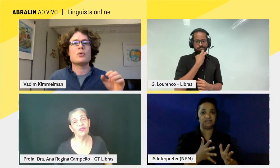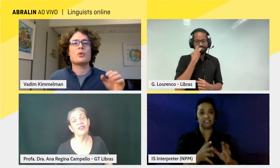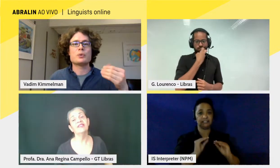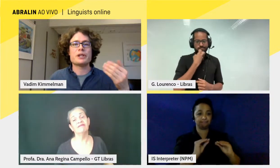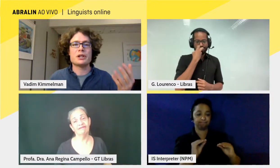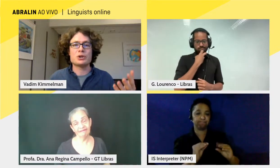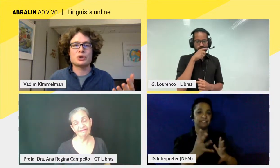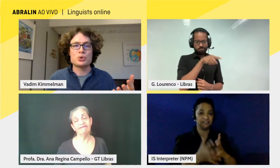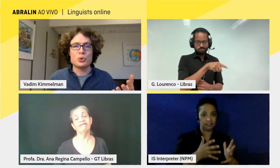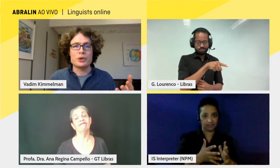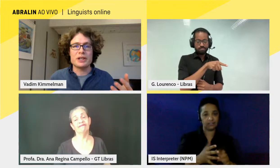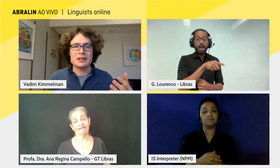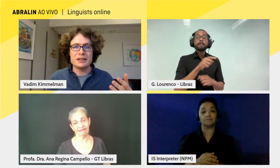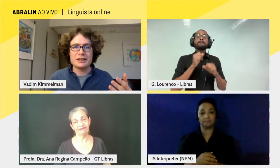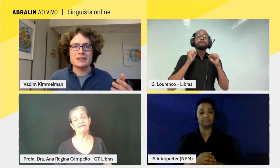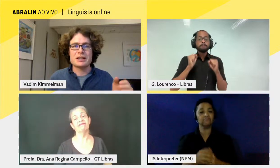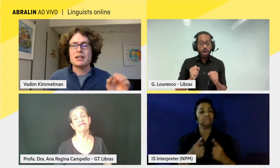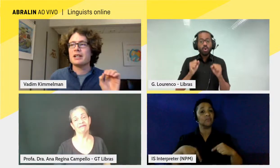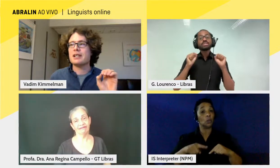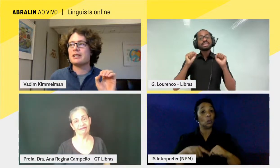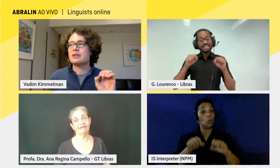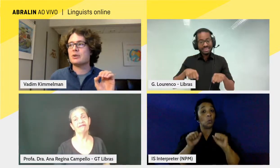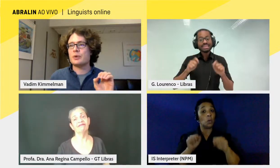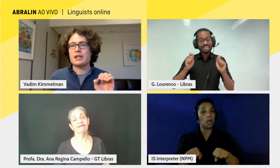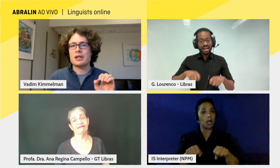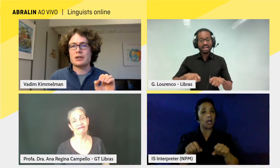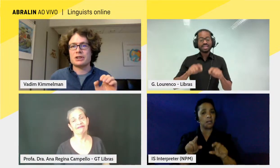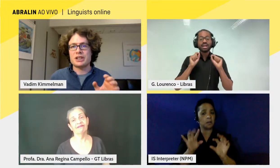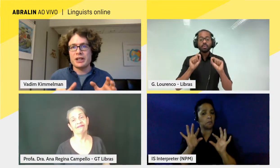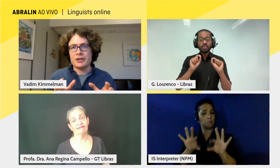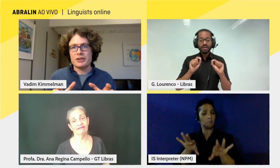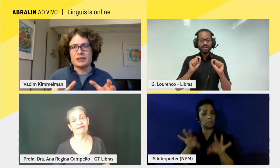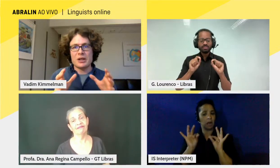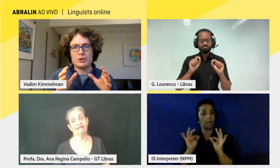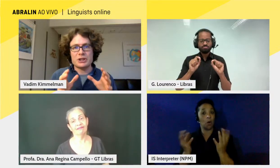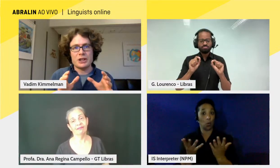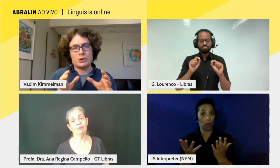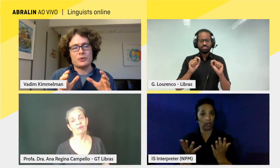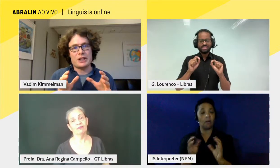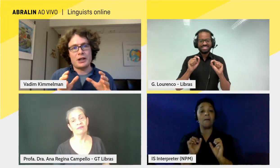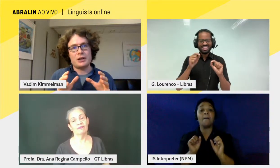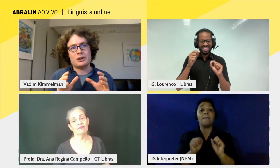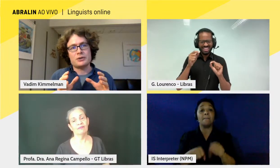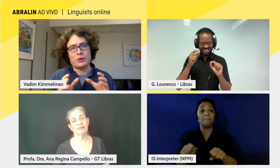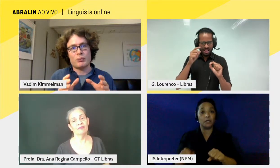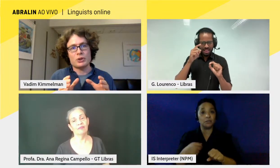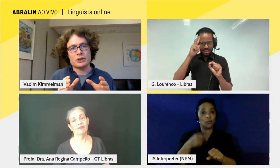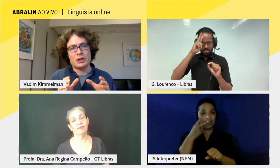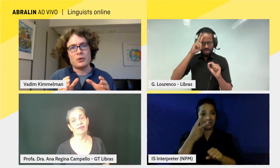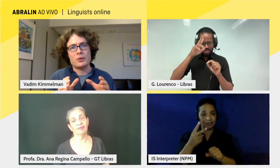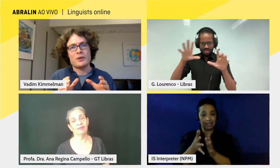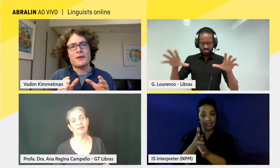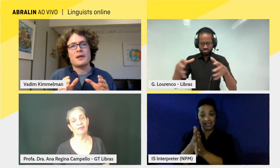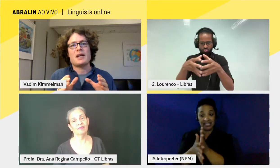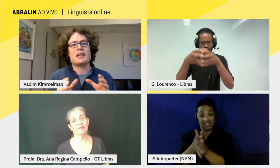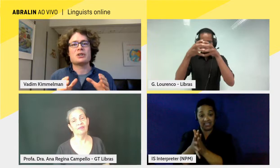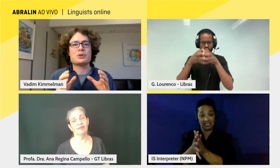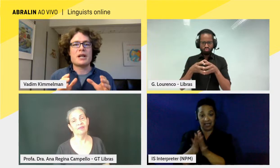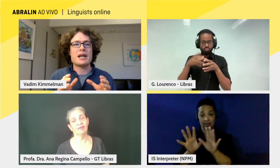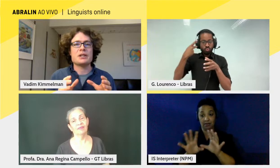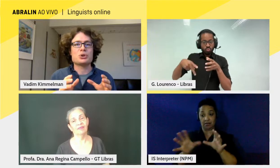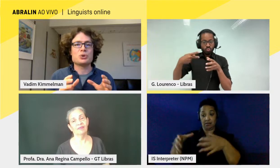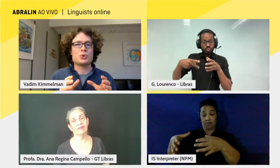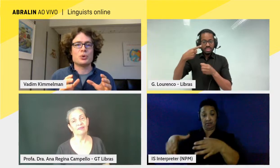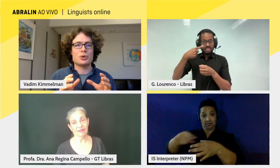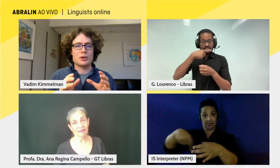And so what we can do, at least, is we can take the subset of signers from Moscow